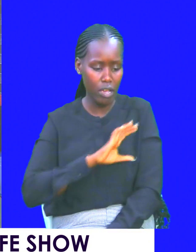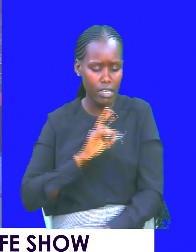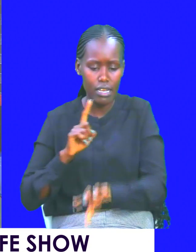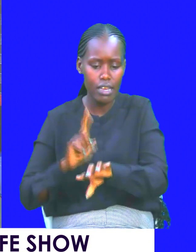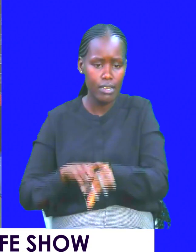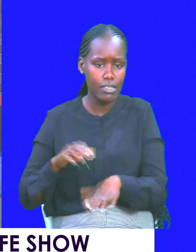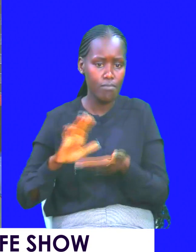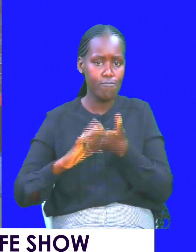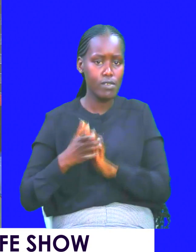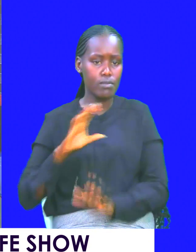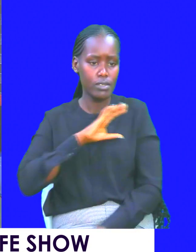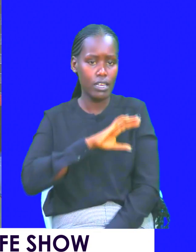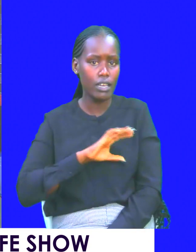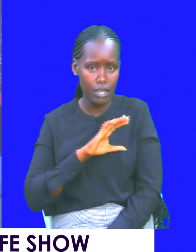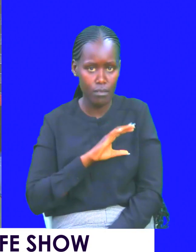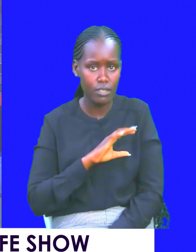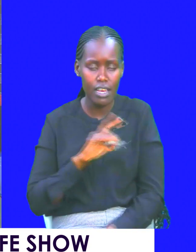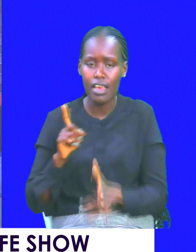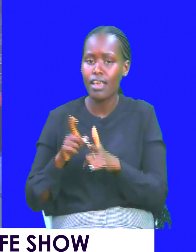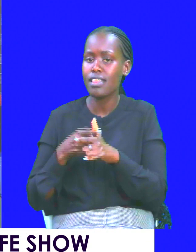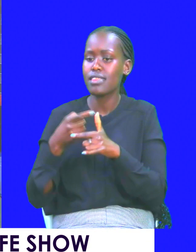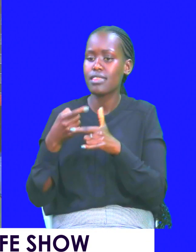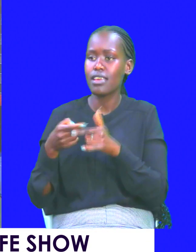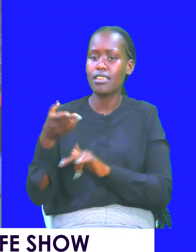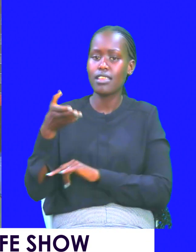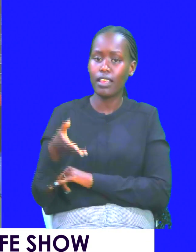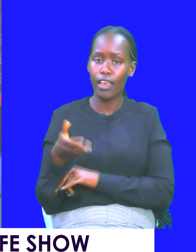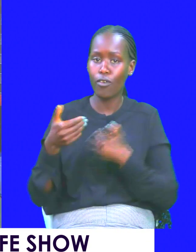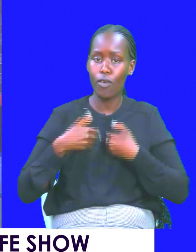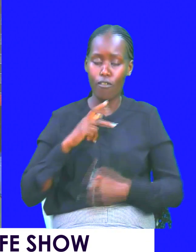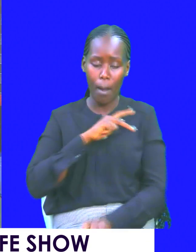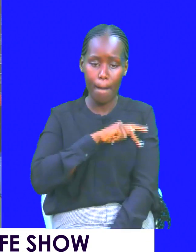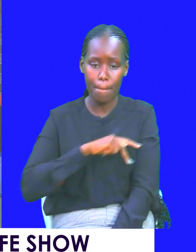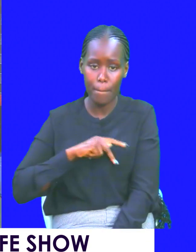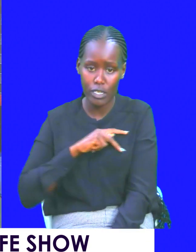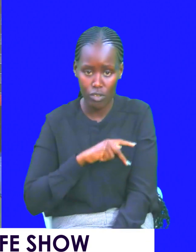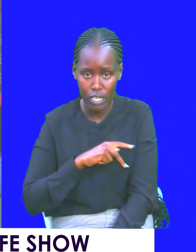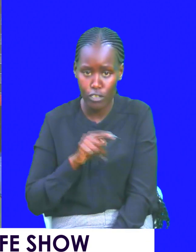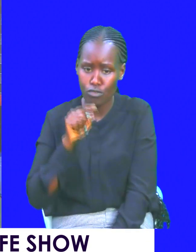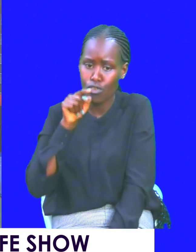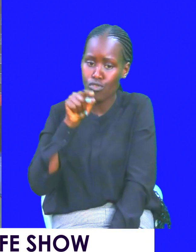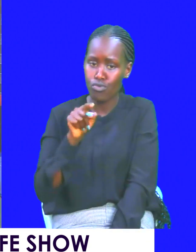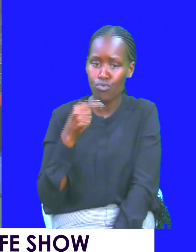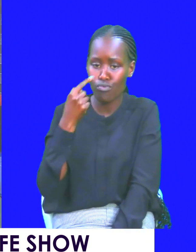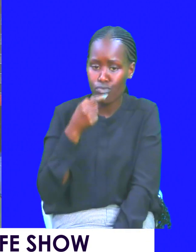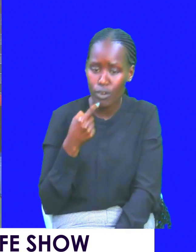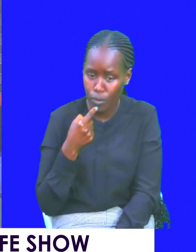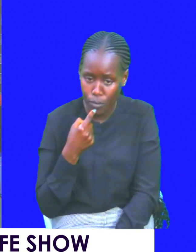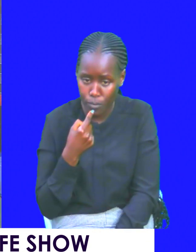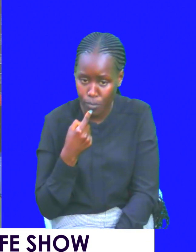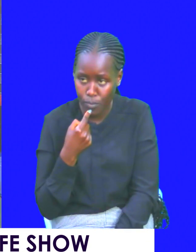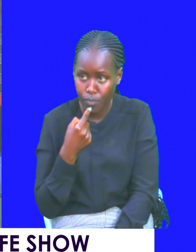becomes a character, boom, therein lies your personality. So who are you? You are